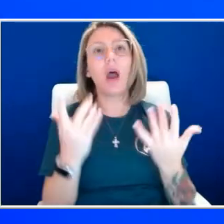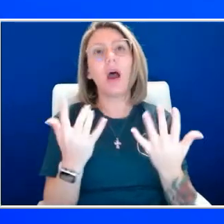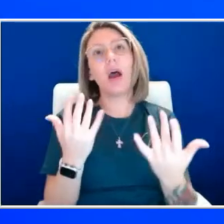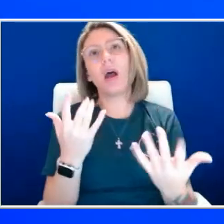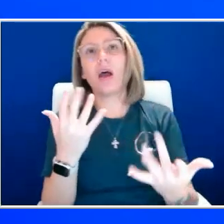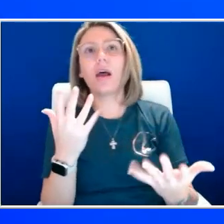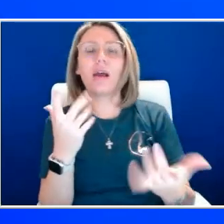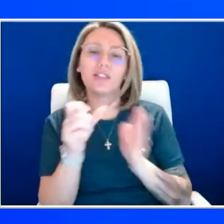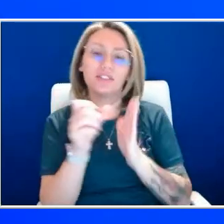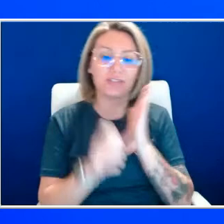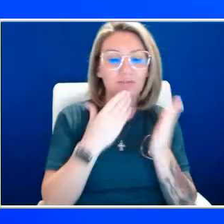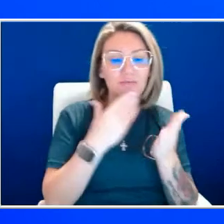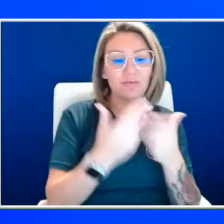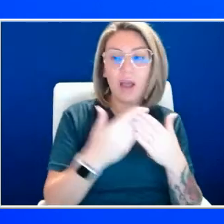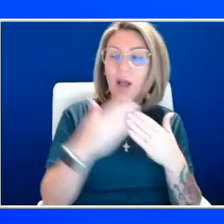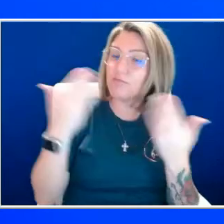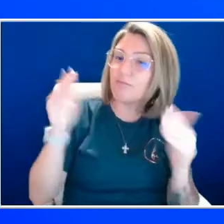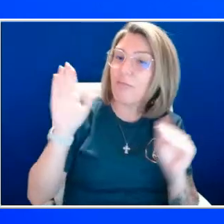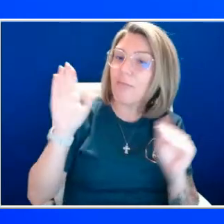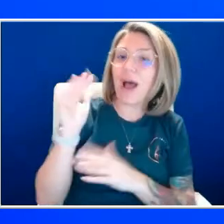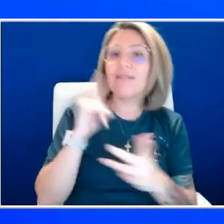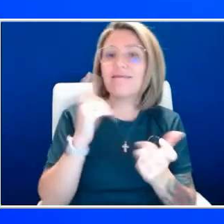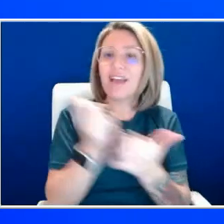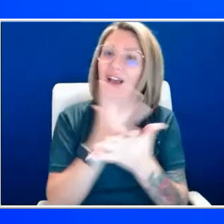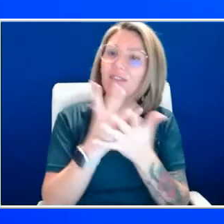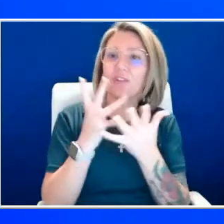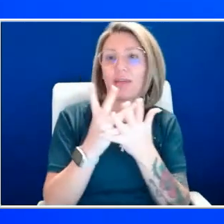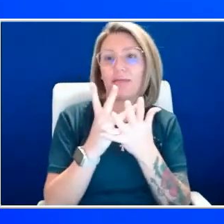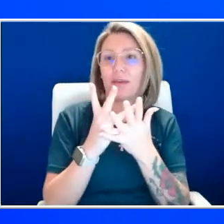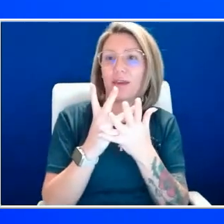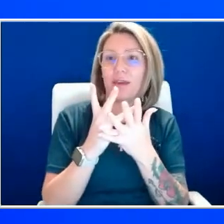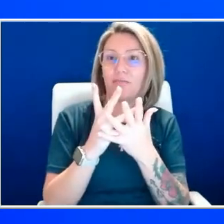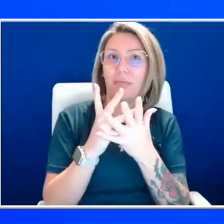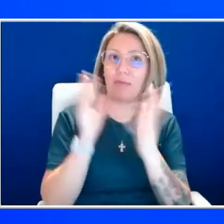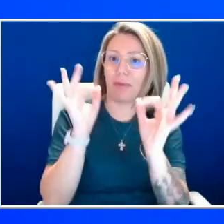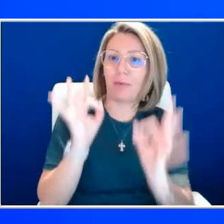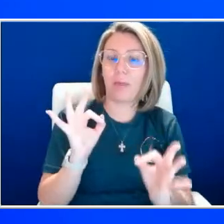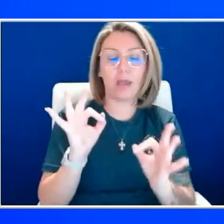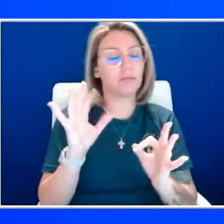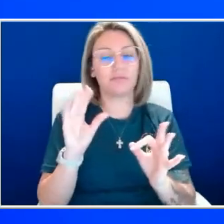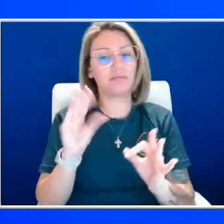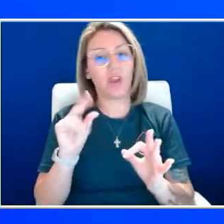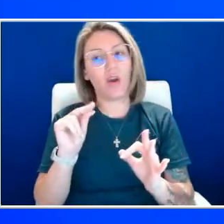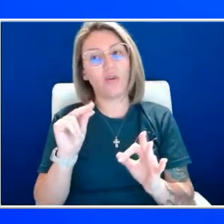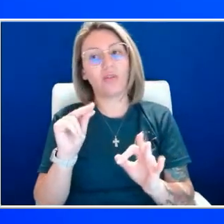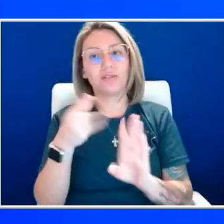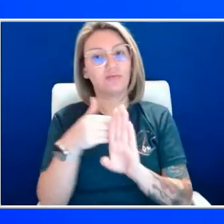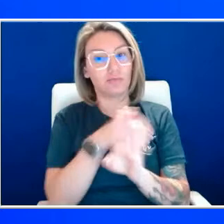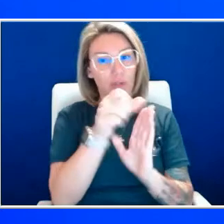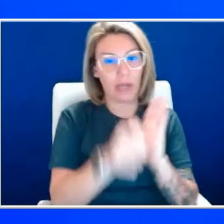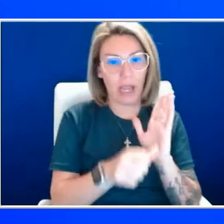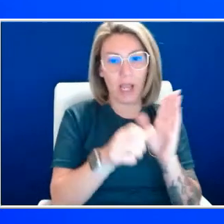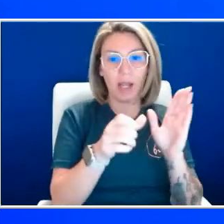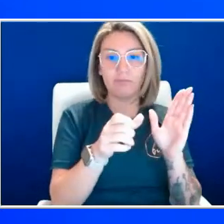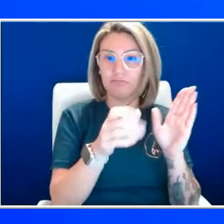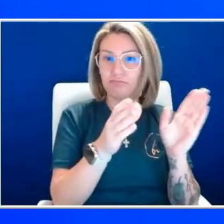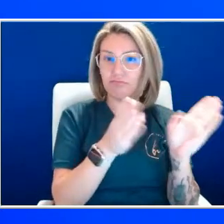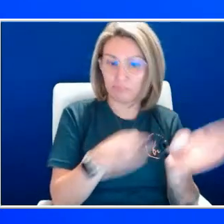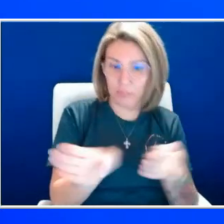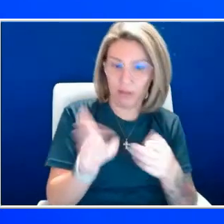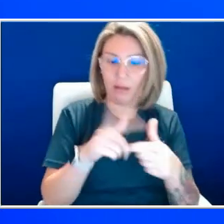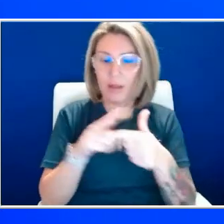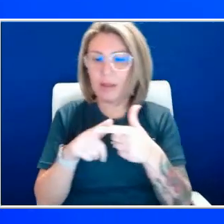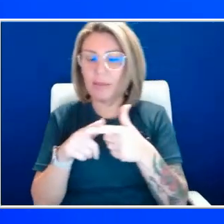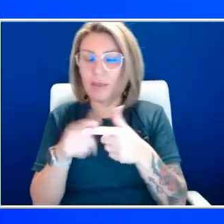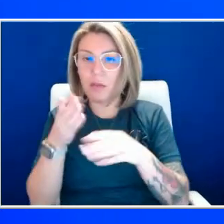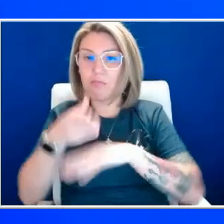well, everything will go well. Well, I think it's just, pre-op management, surgery, and then post-op management, which is mostly directed by